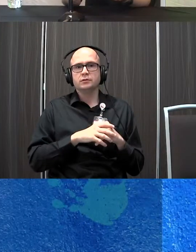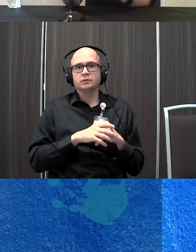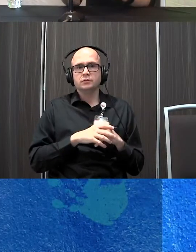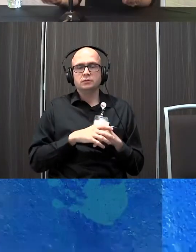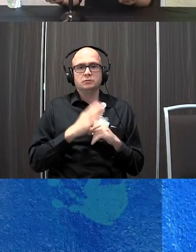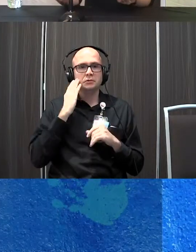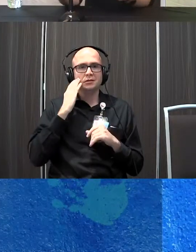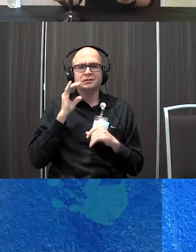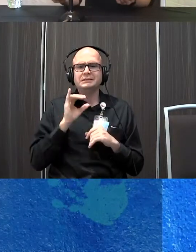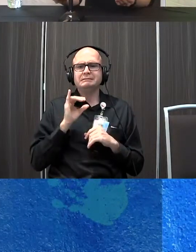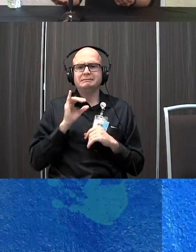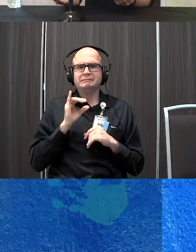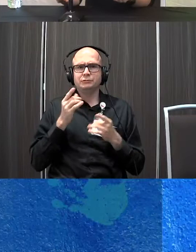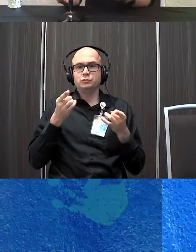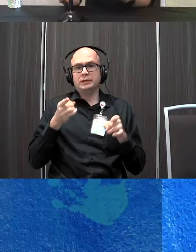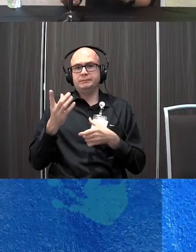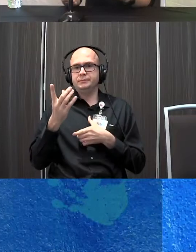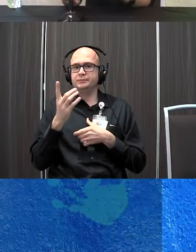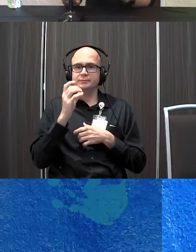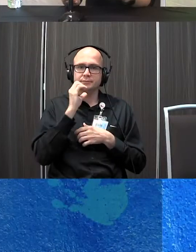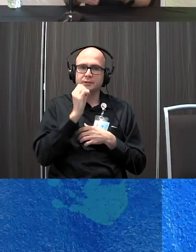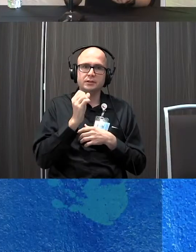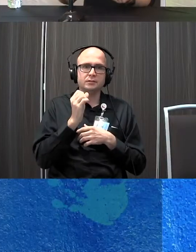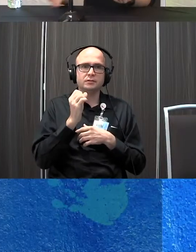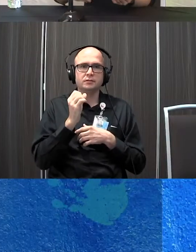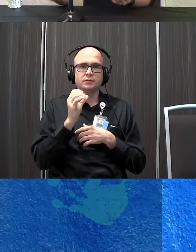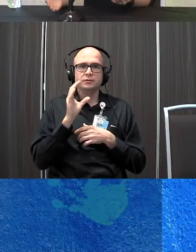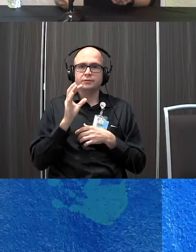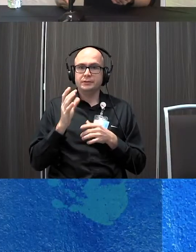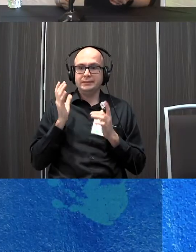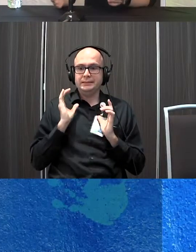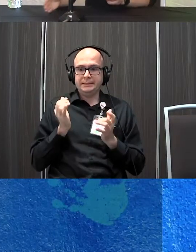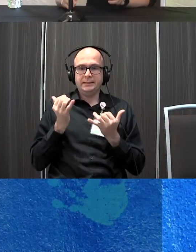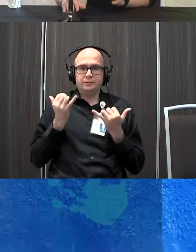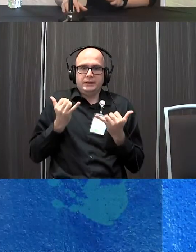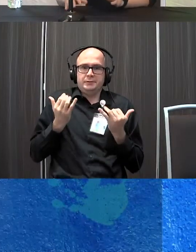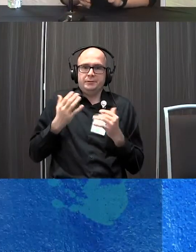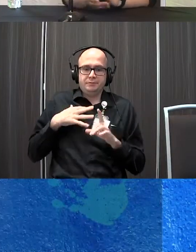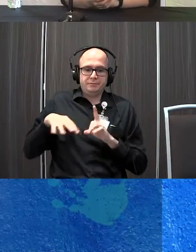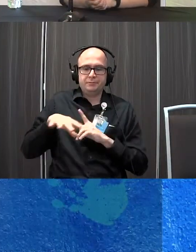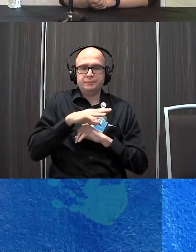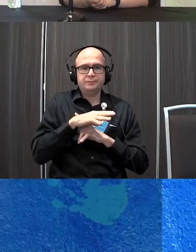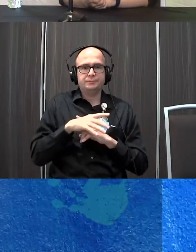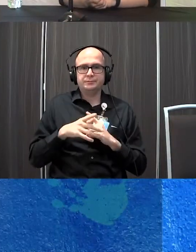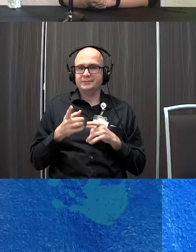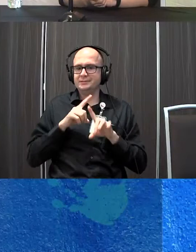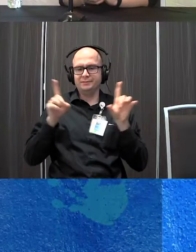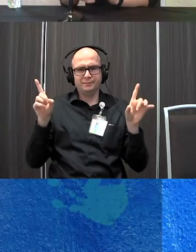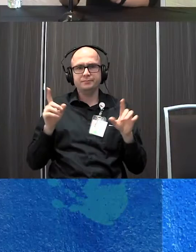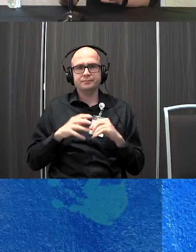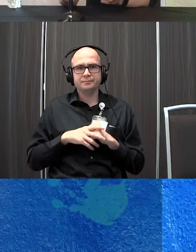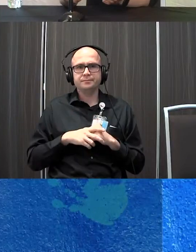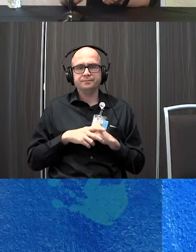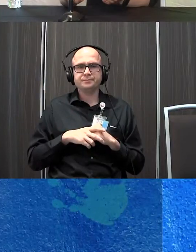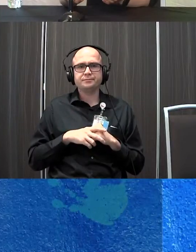that something is going on beyond just what they're immediately receiving from the environment. And